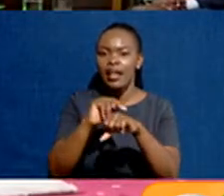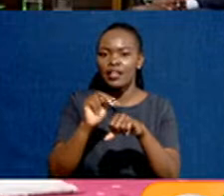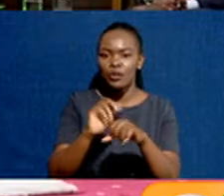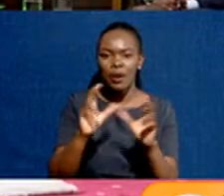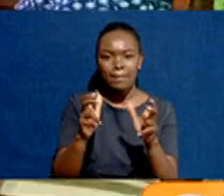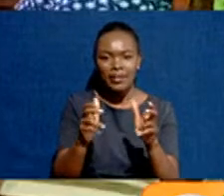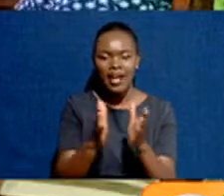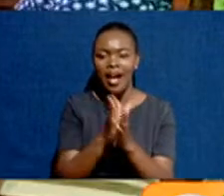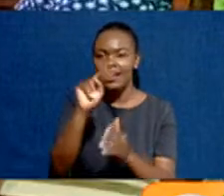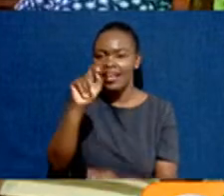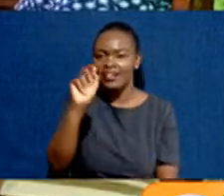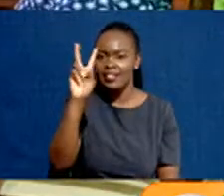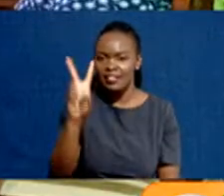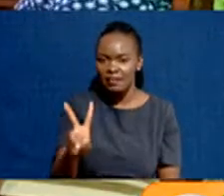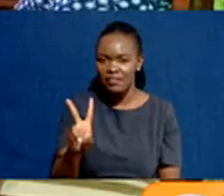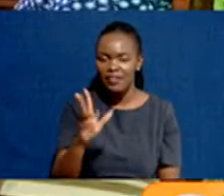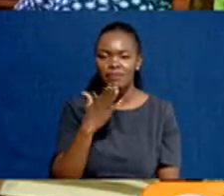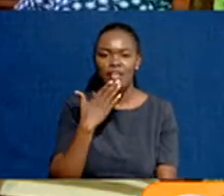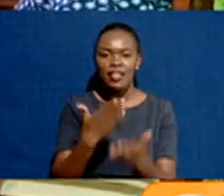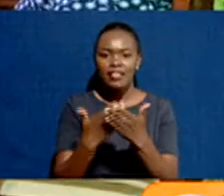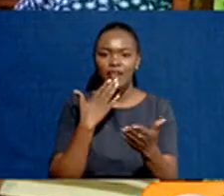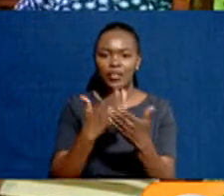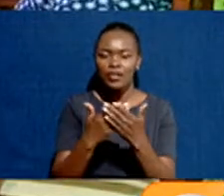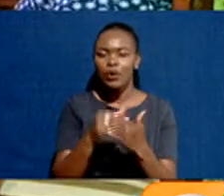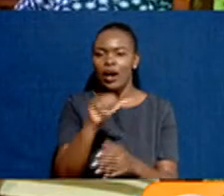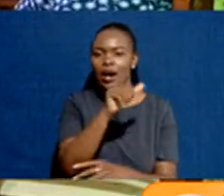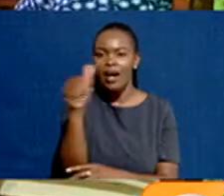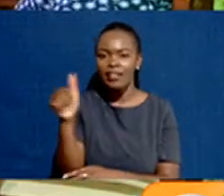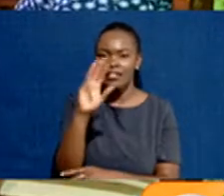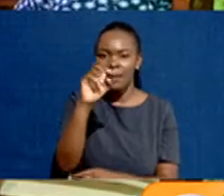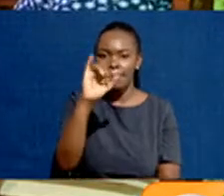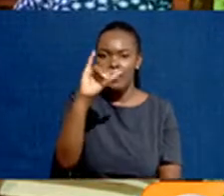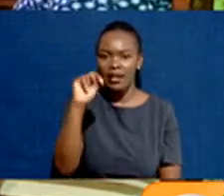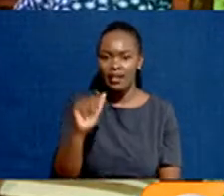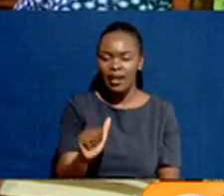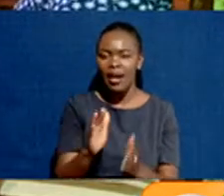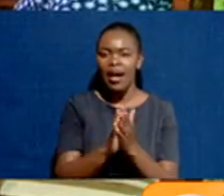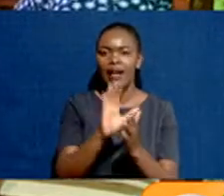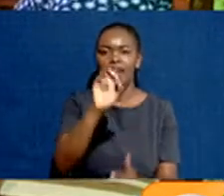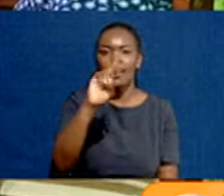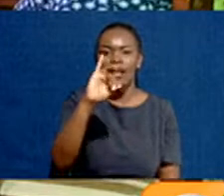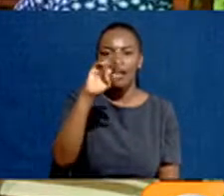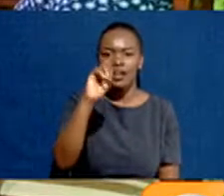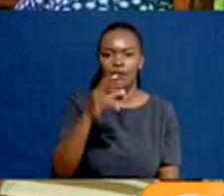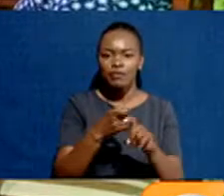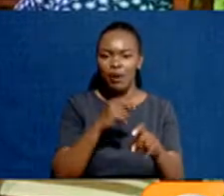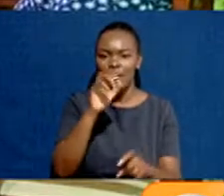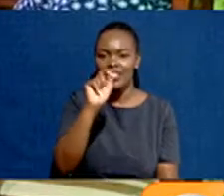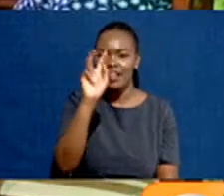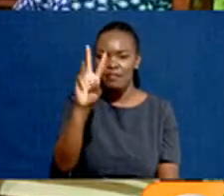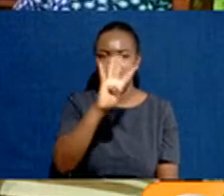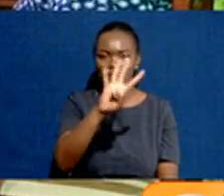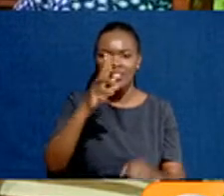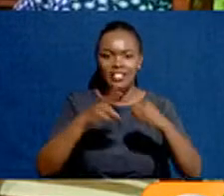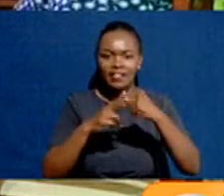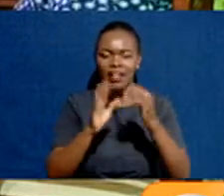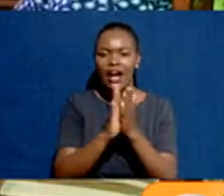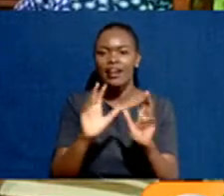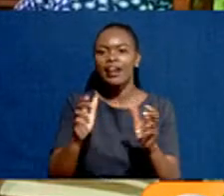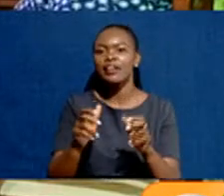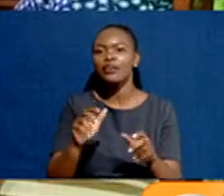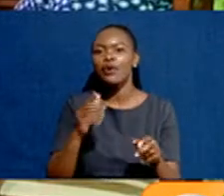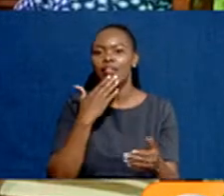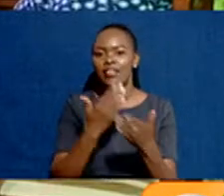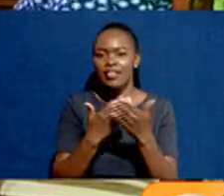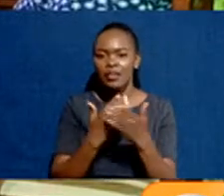NTV. That is Giverson Minor from K24 and MediaMax, and Eric Munene from TV 47 and Radio 47 as well, set for launch